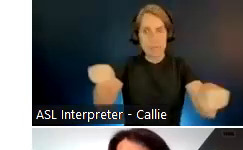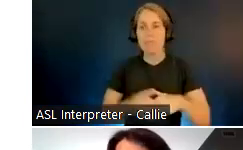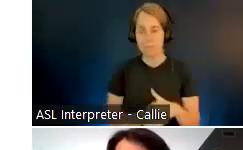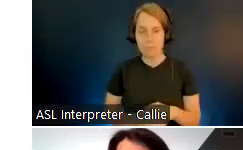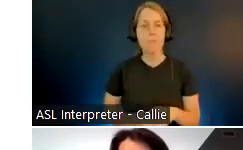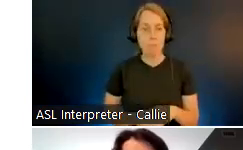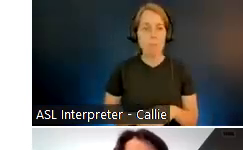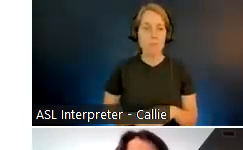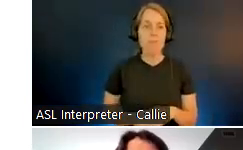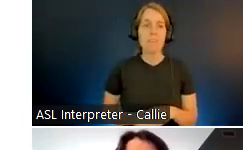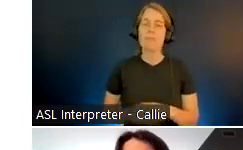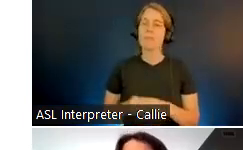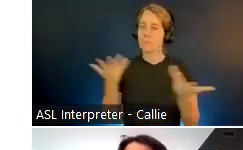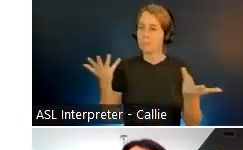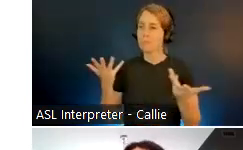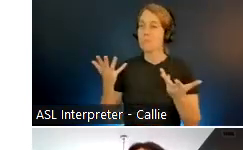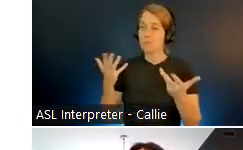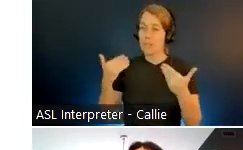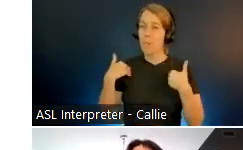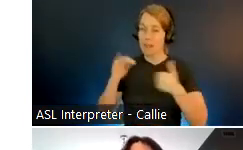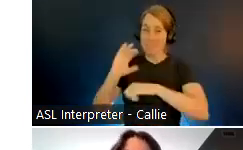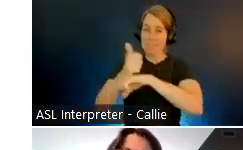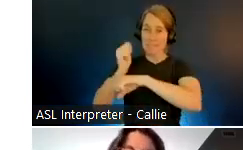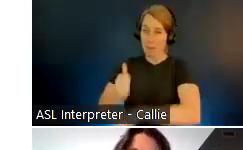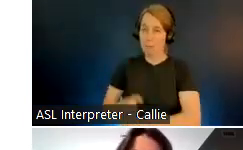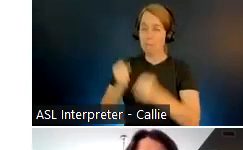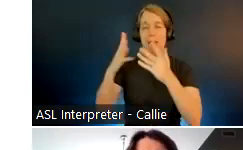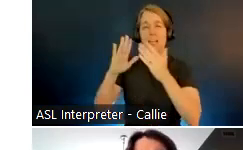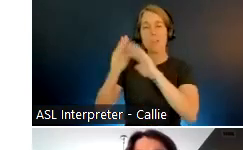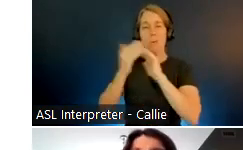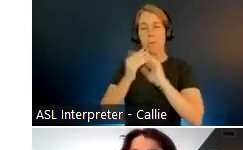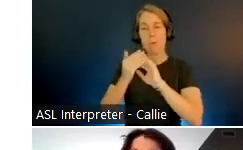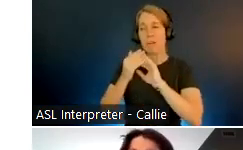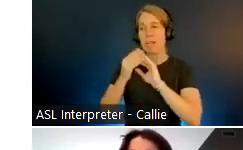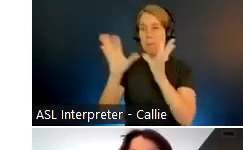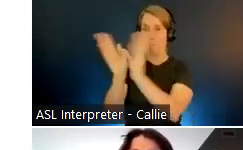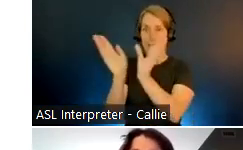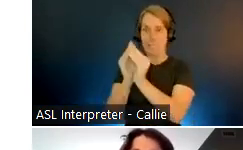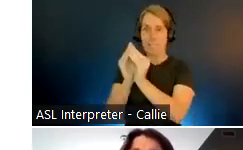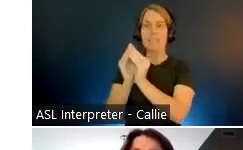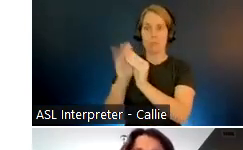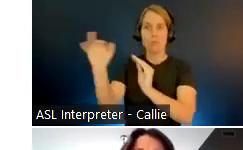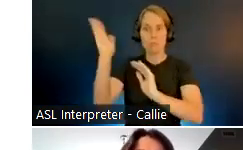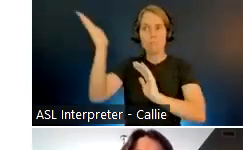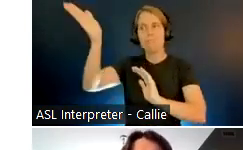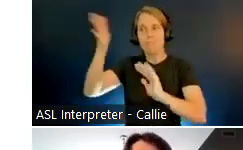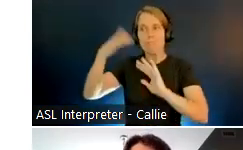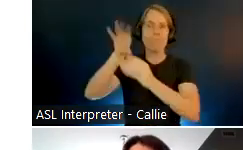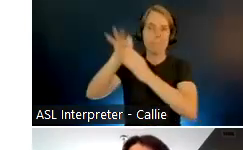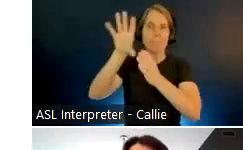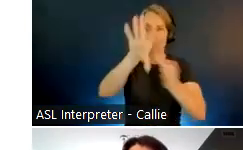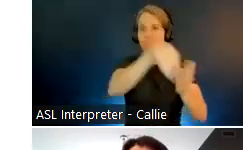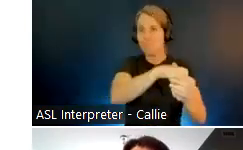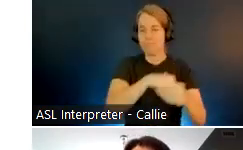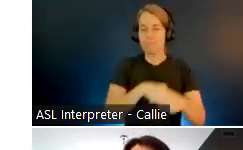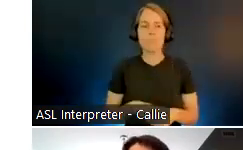lot of community meetings where we actually go out in the community. We're consumer controlled. So that means the